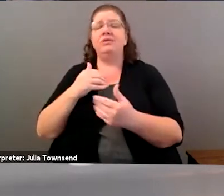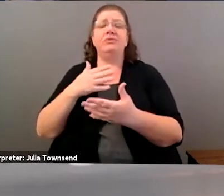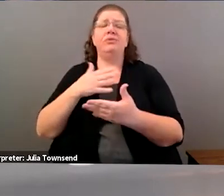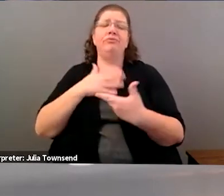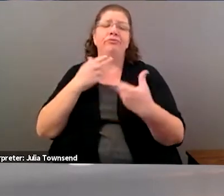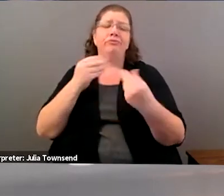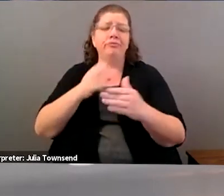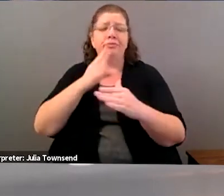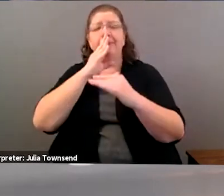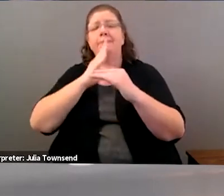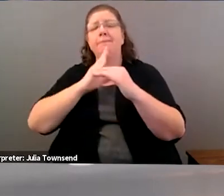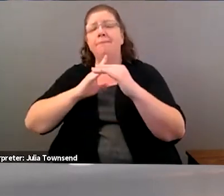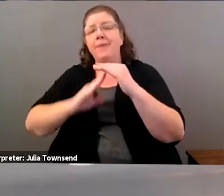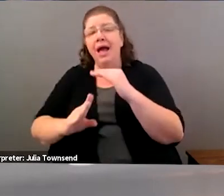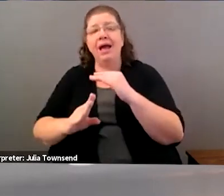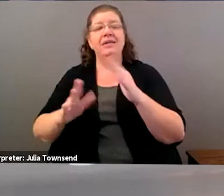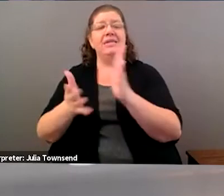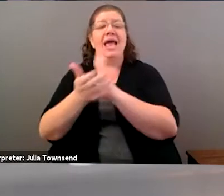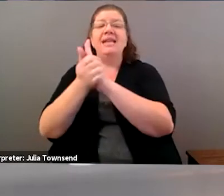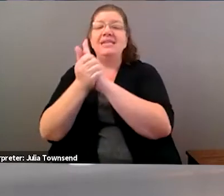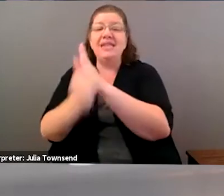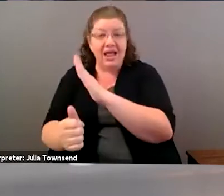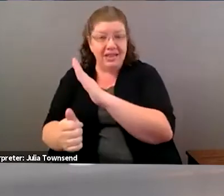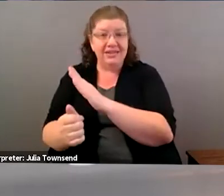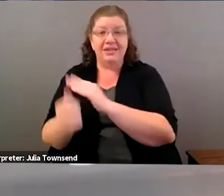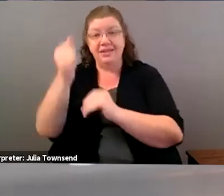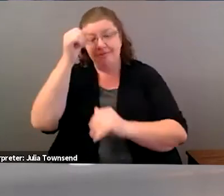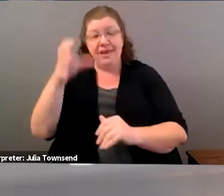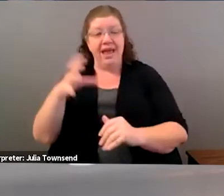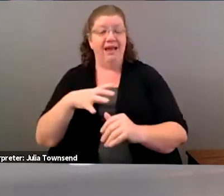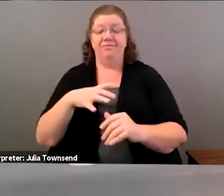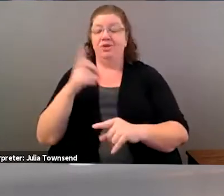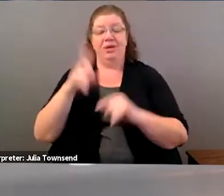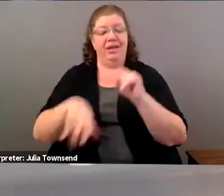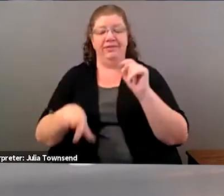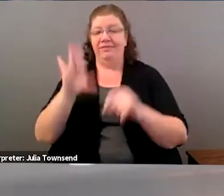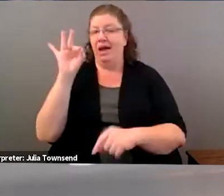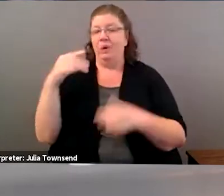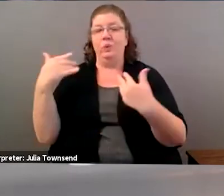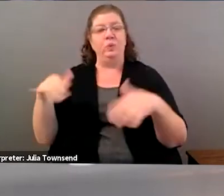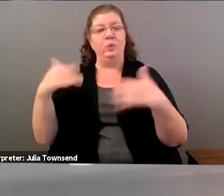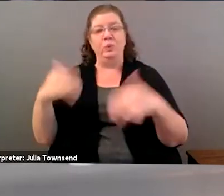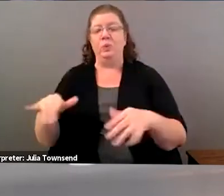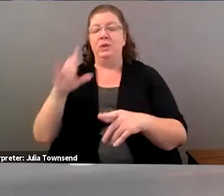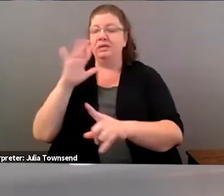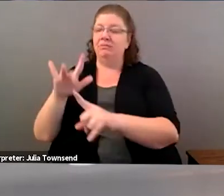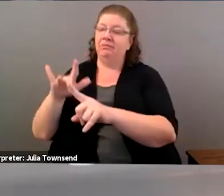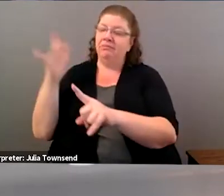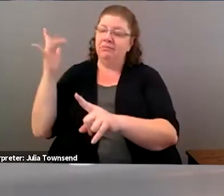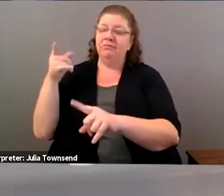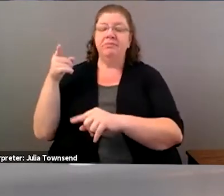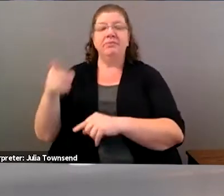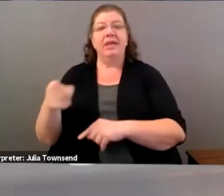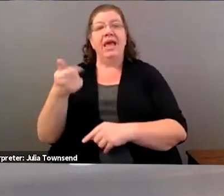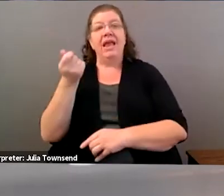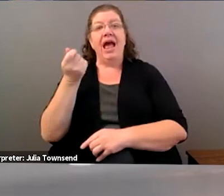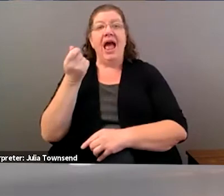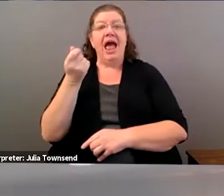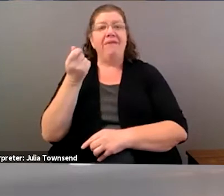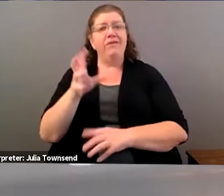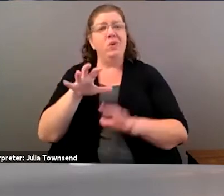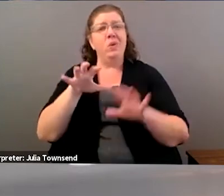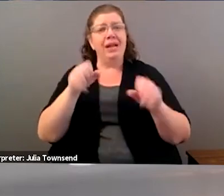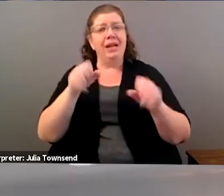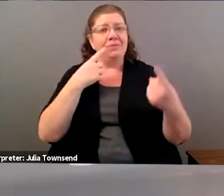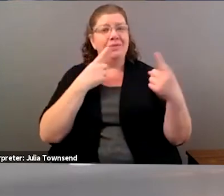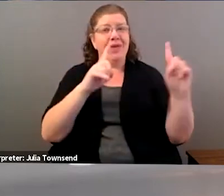modest, but a more talented man around. And I have a few claims to fame in my life, but